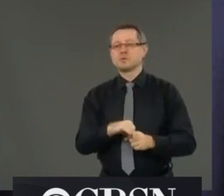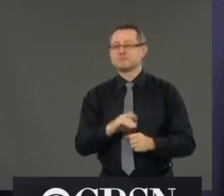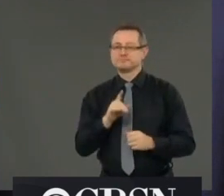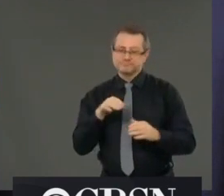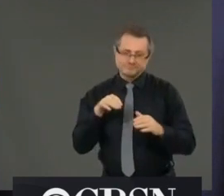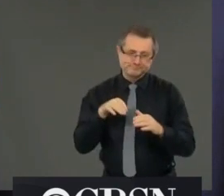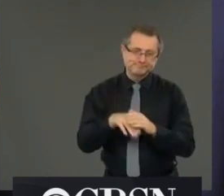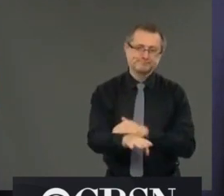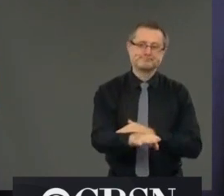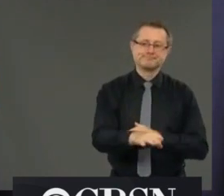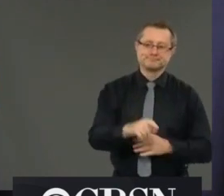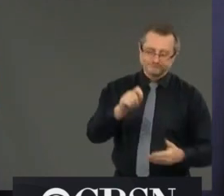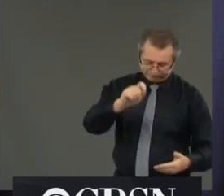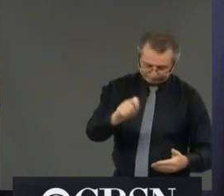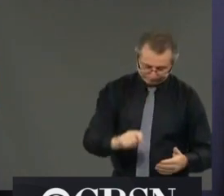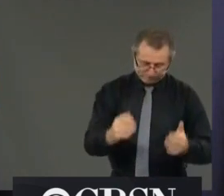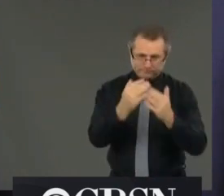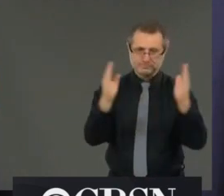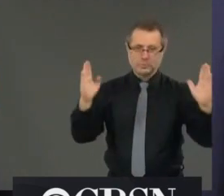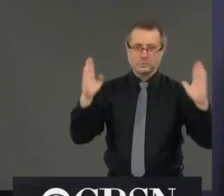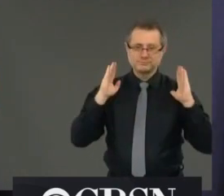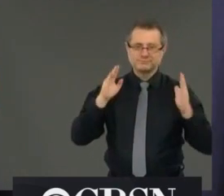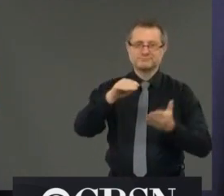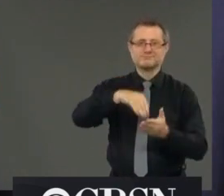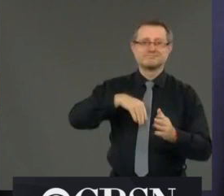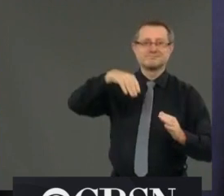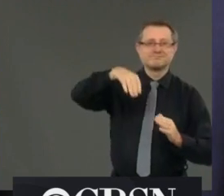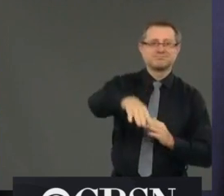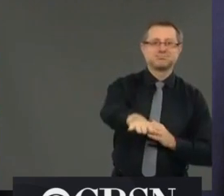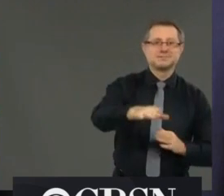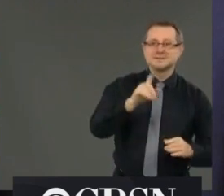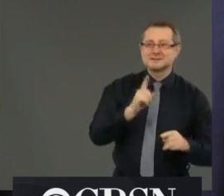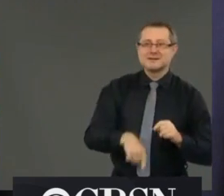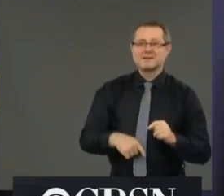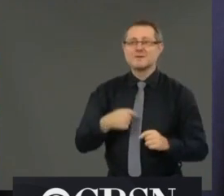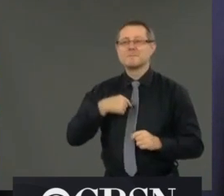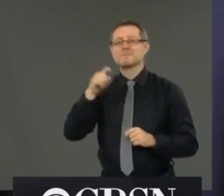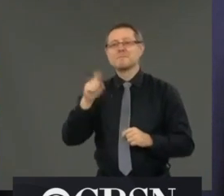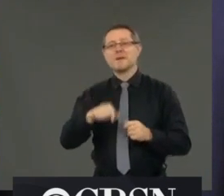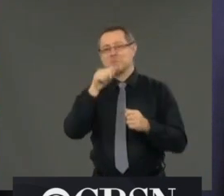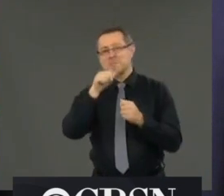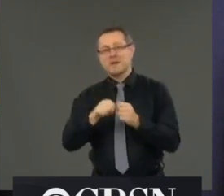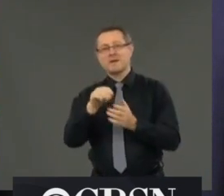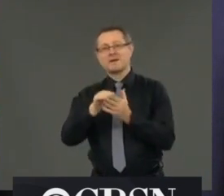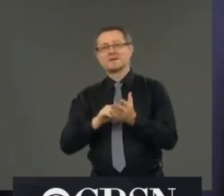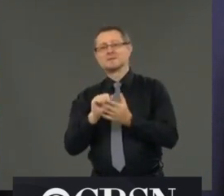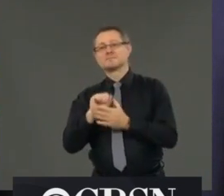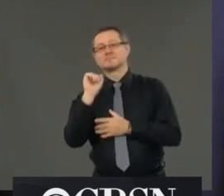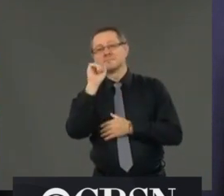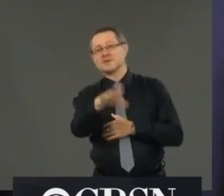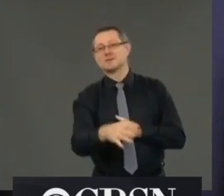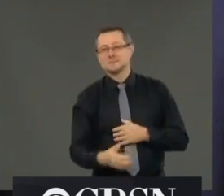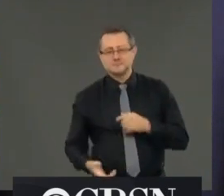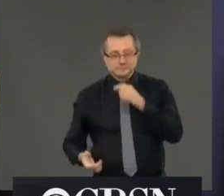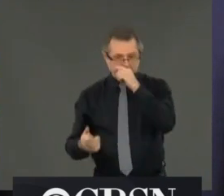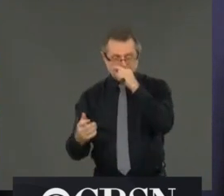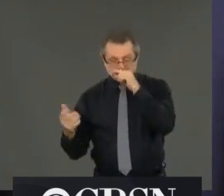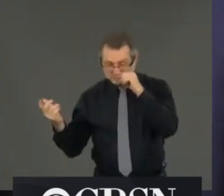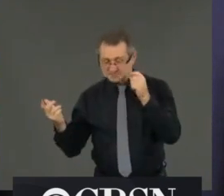be online. Everything by mail. And you